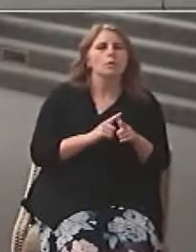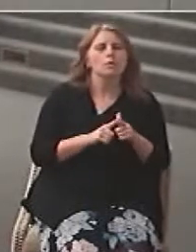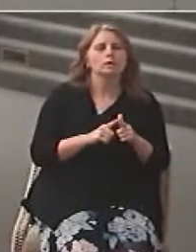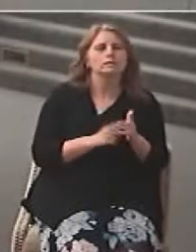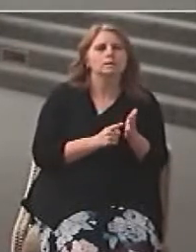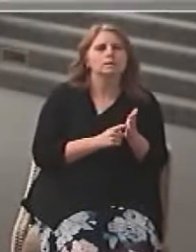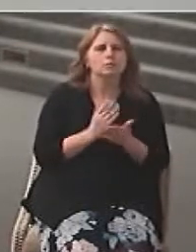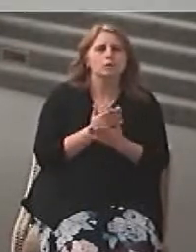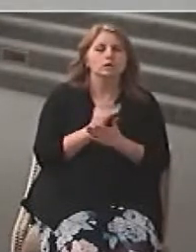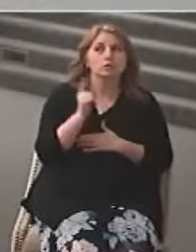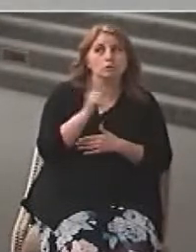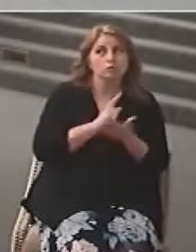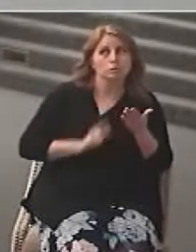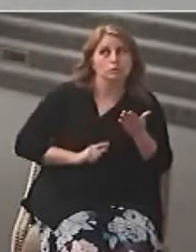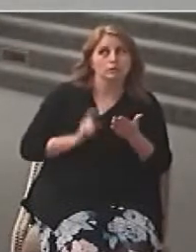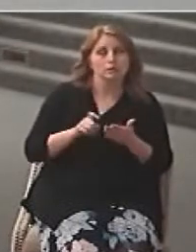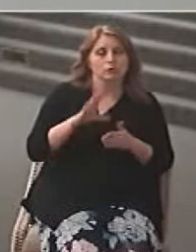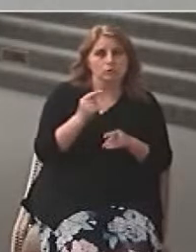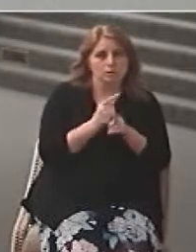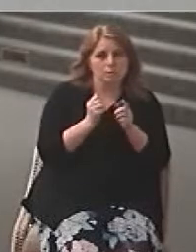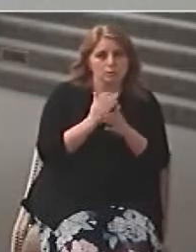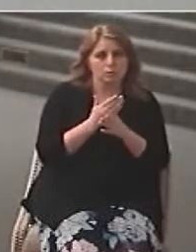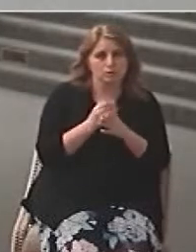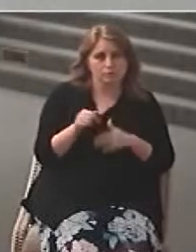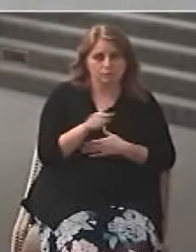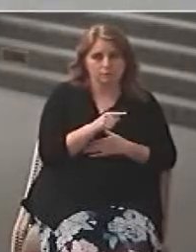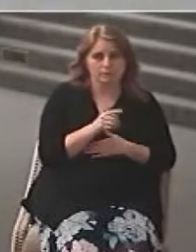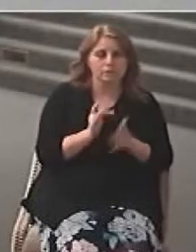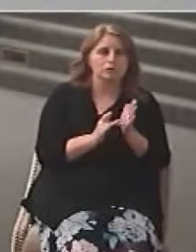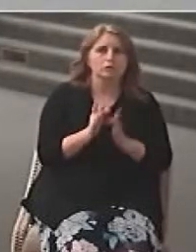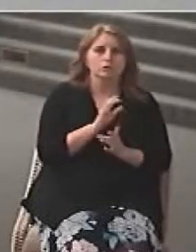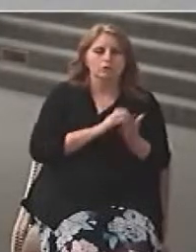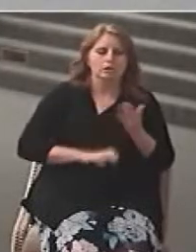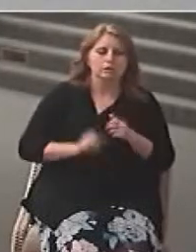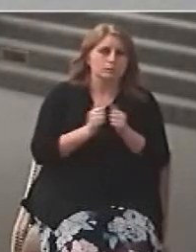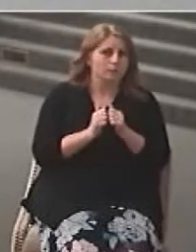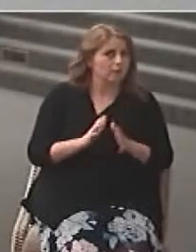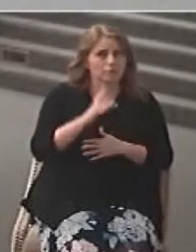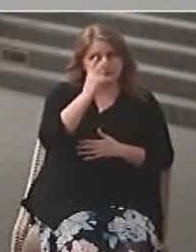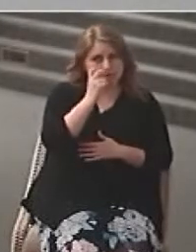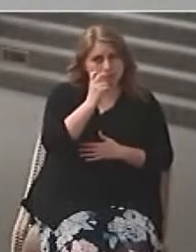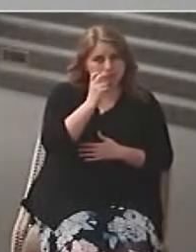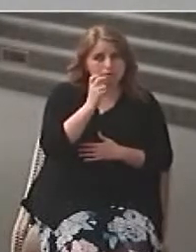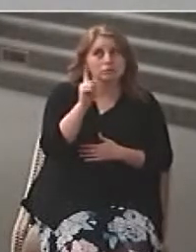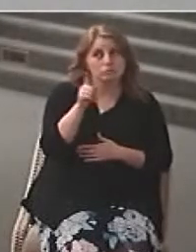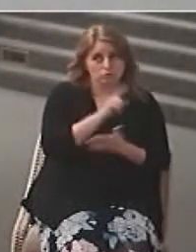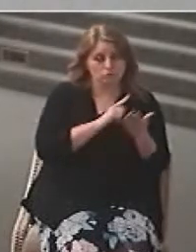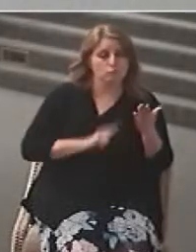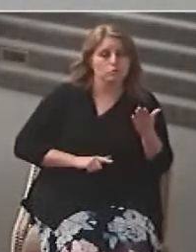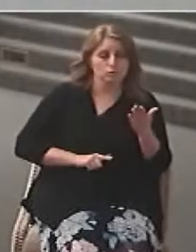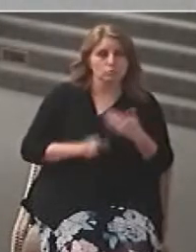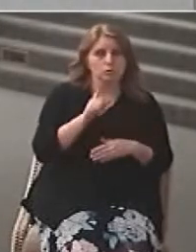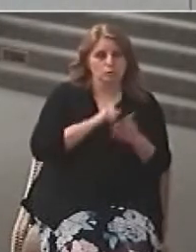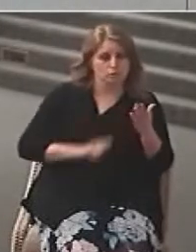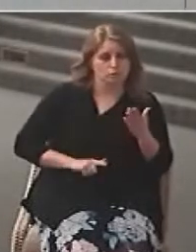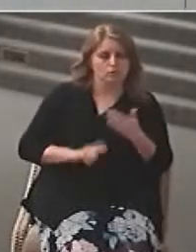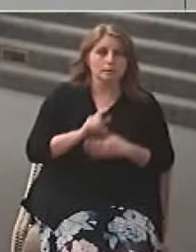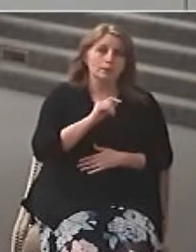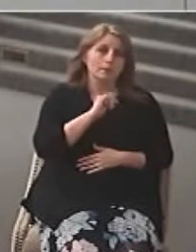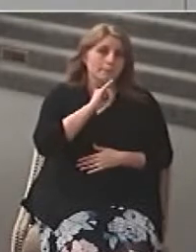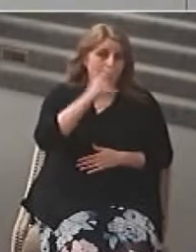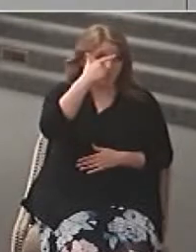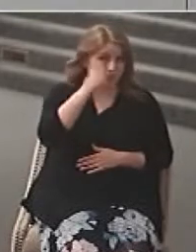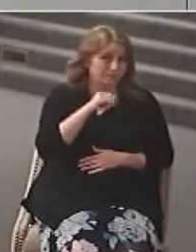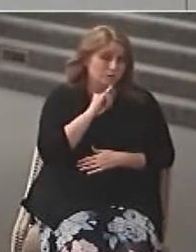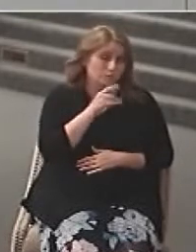right between you and Him. But Jesus Christ is without a doubt Lord. He is without a doubt Lord. He is Lord because of who